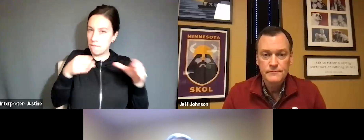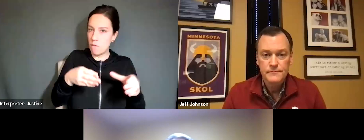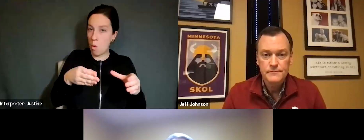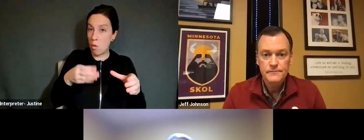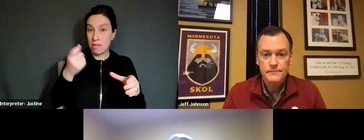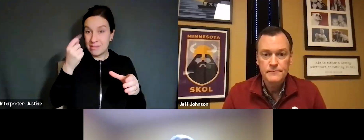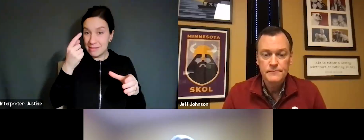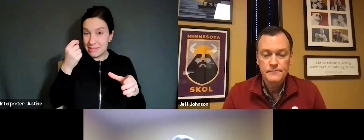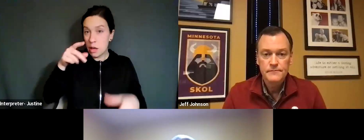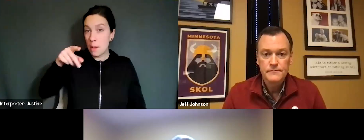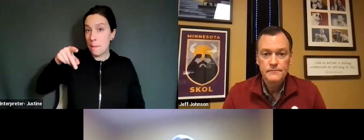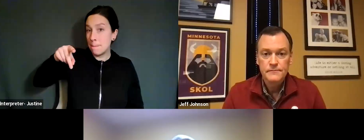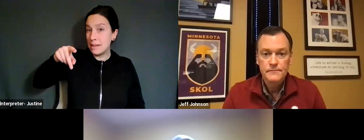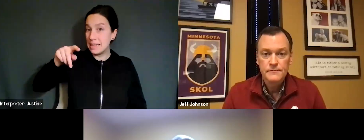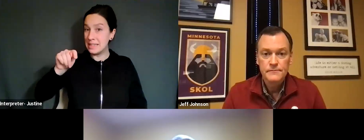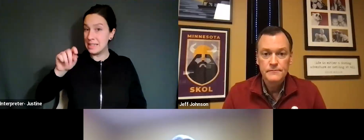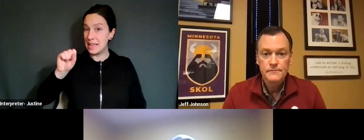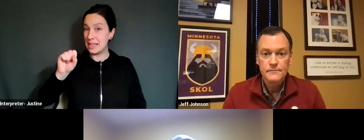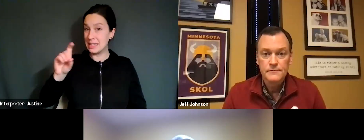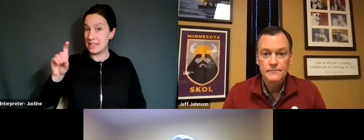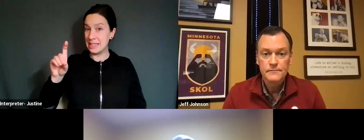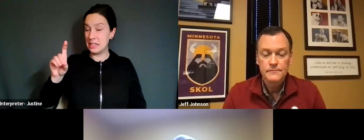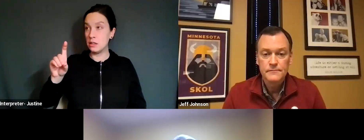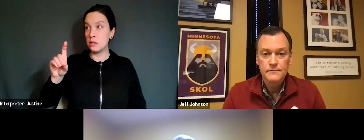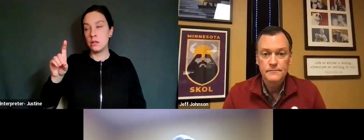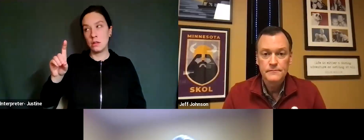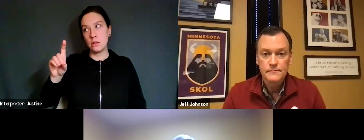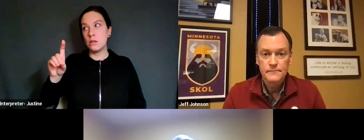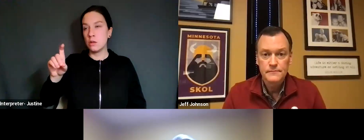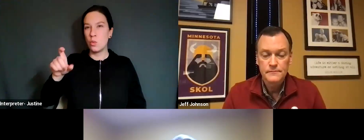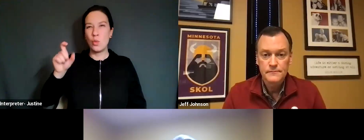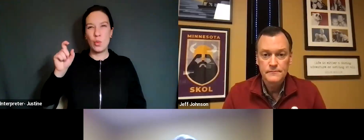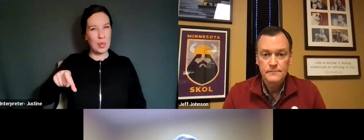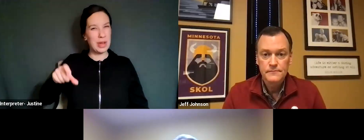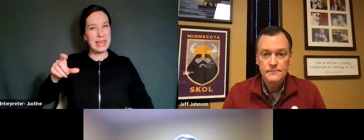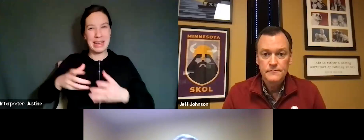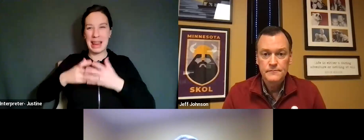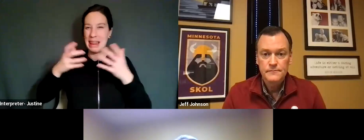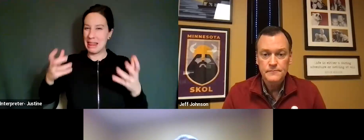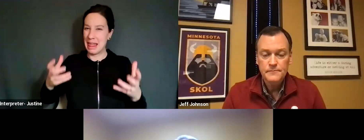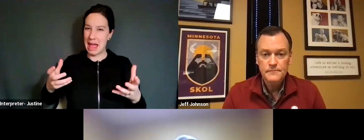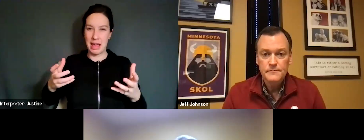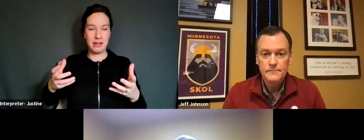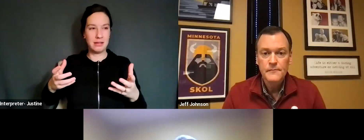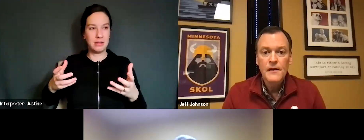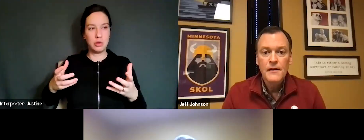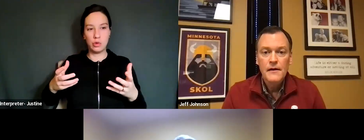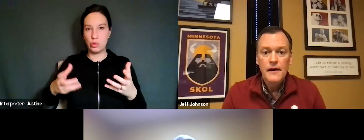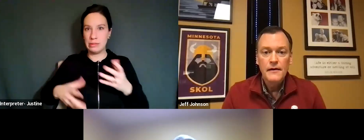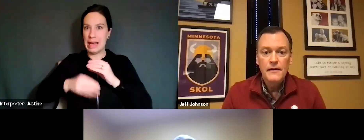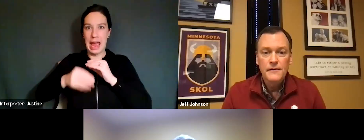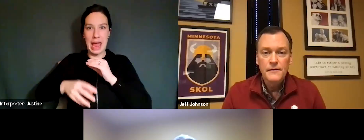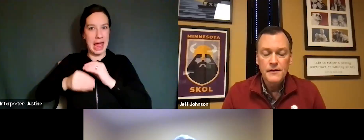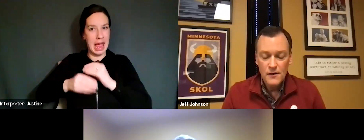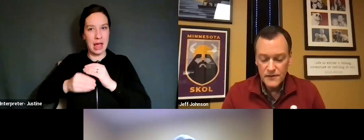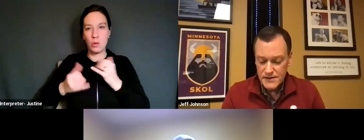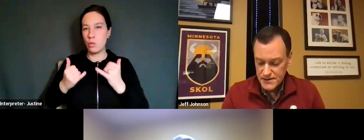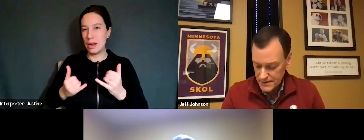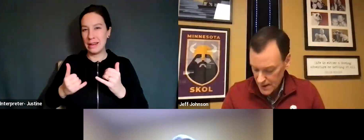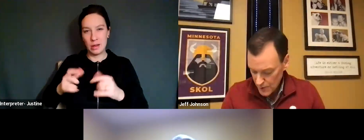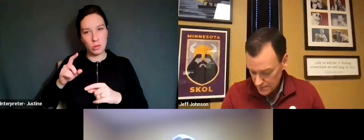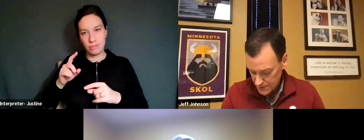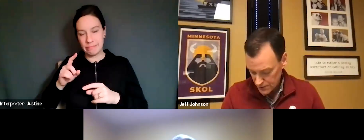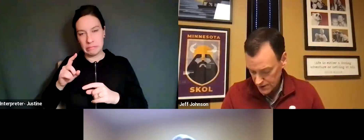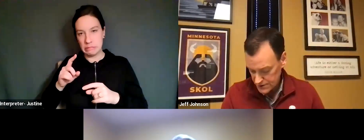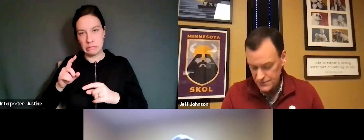have to get in place that at this time we're just not looking to add. And Karen, this